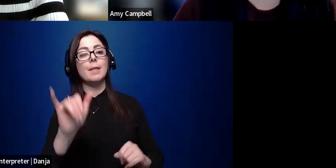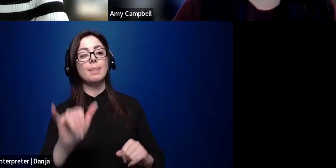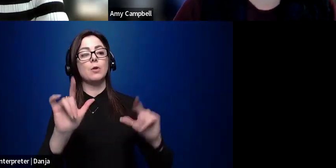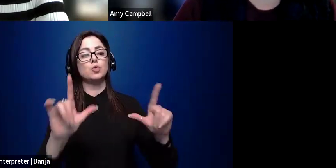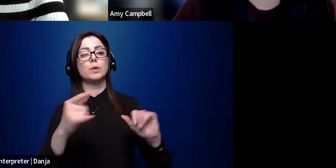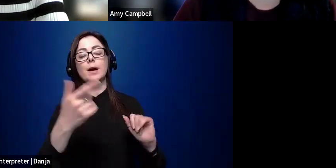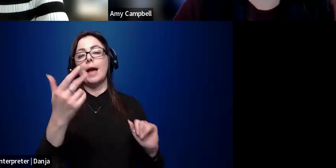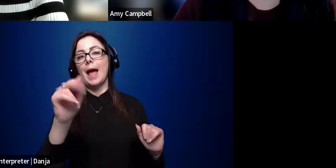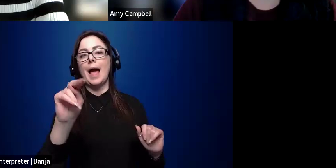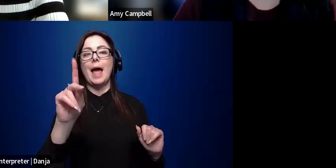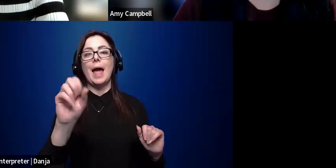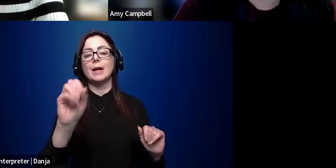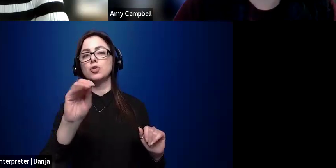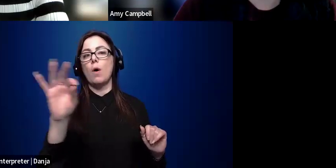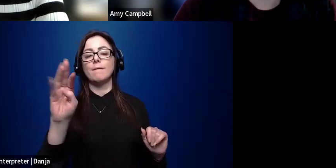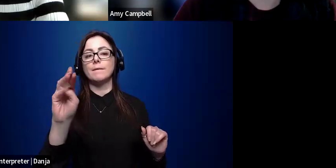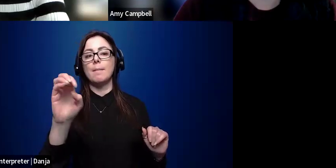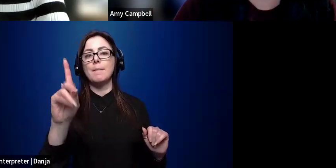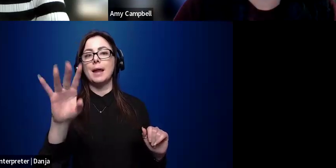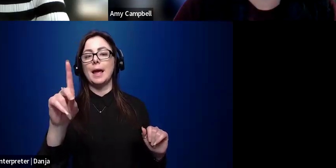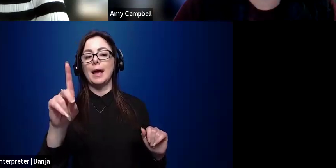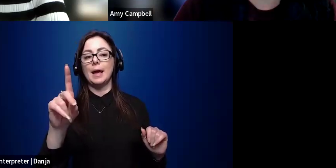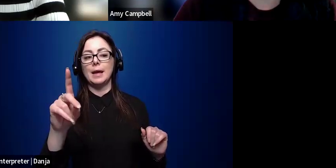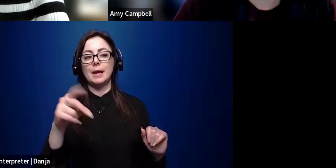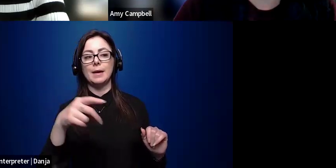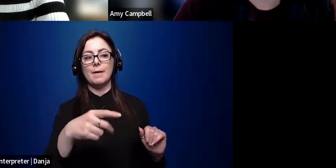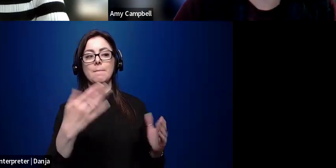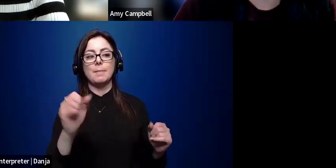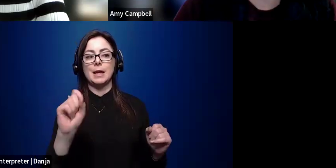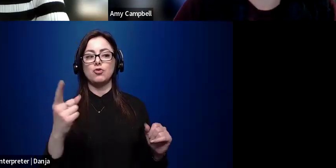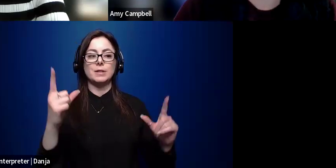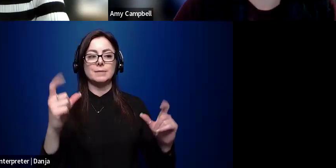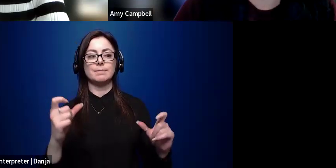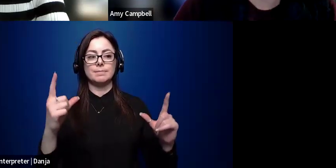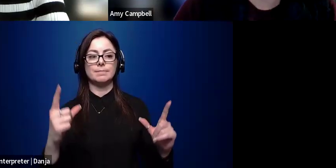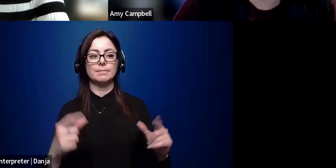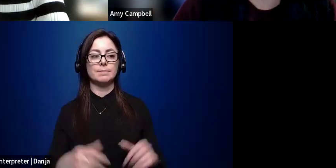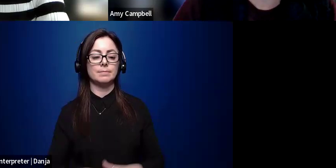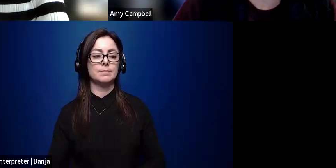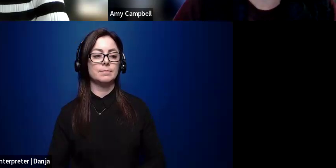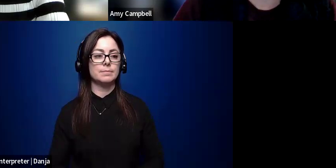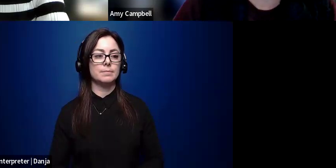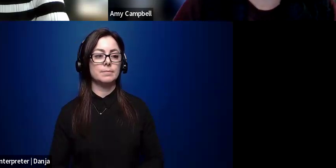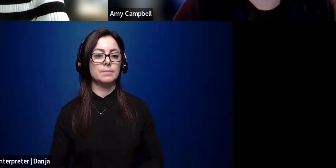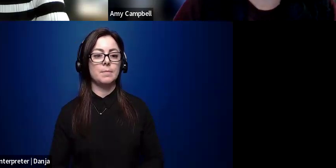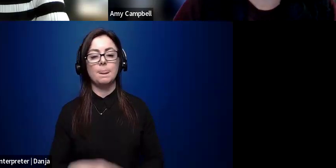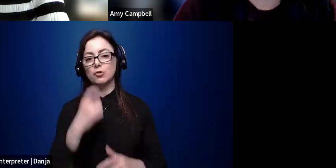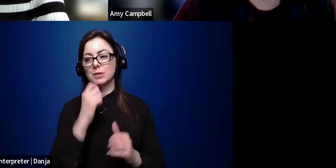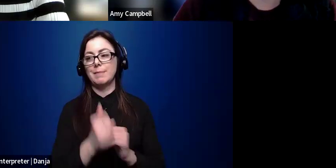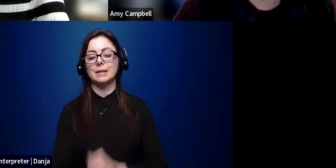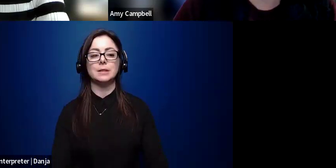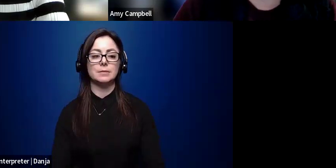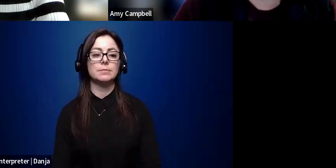hands-off Medicaid? Somebody would like a flyer, but I was thinking they could just take a screenshot of it. You just went by it.